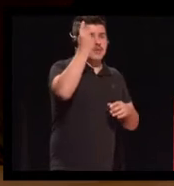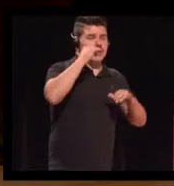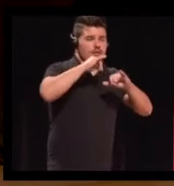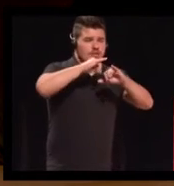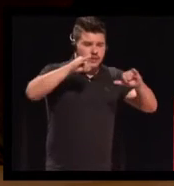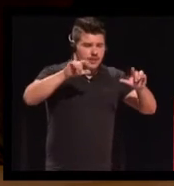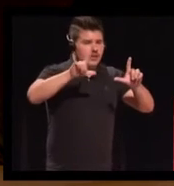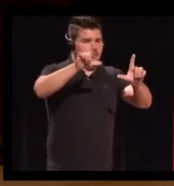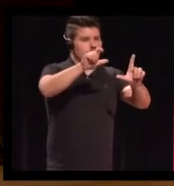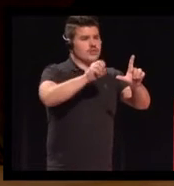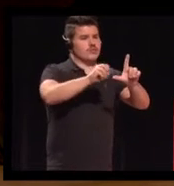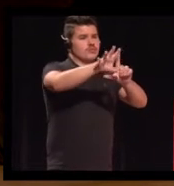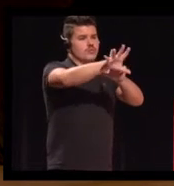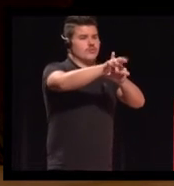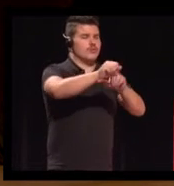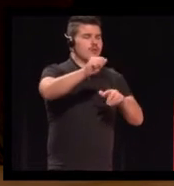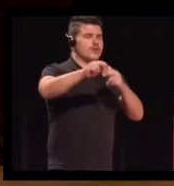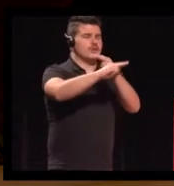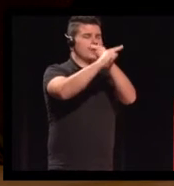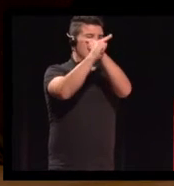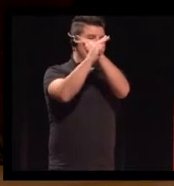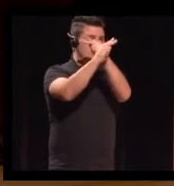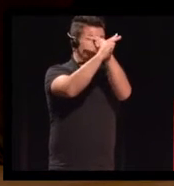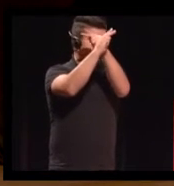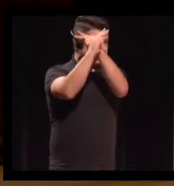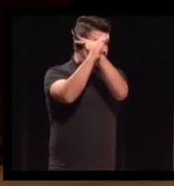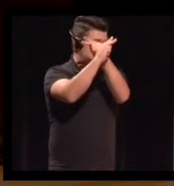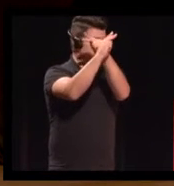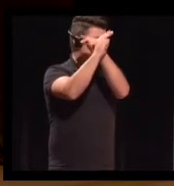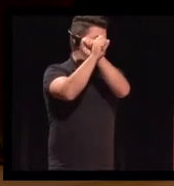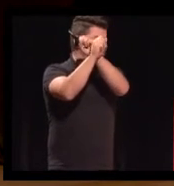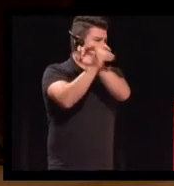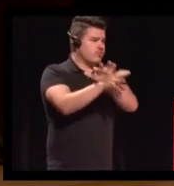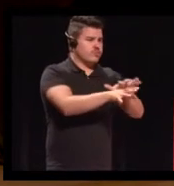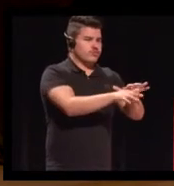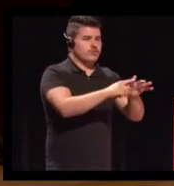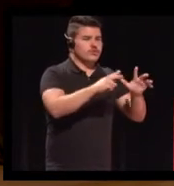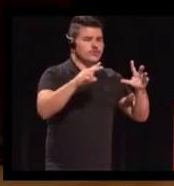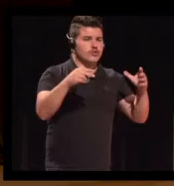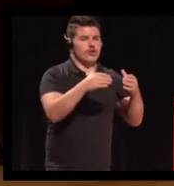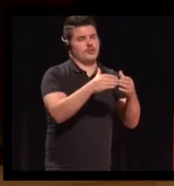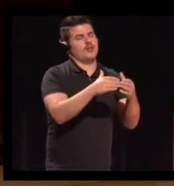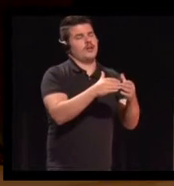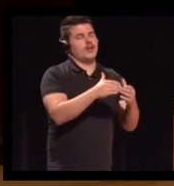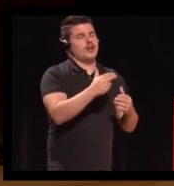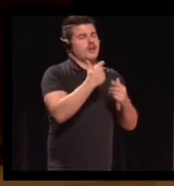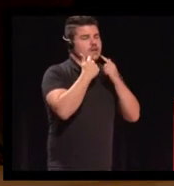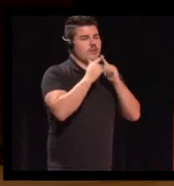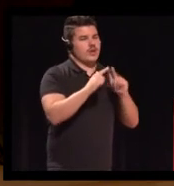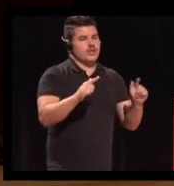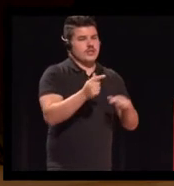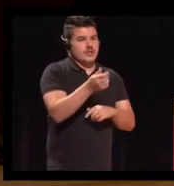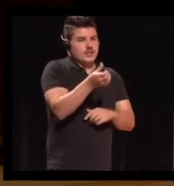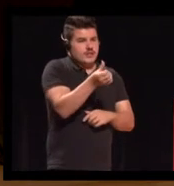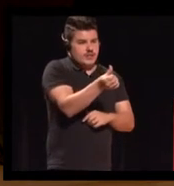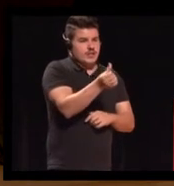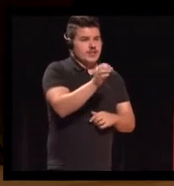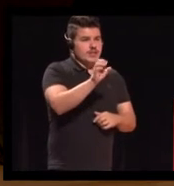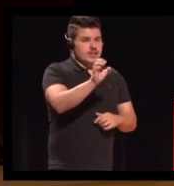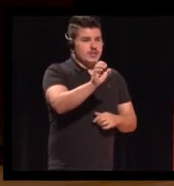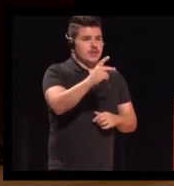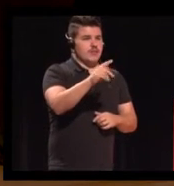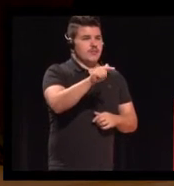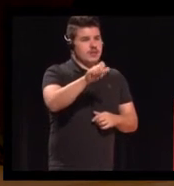over satellites. They're the inventors of the C and C++ language. They're inventors of the CCD camera or concurrent